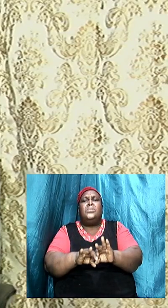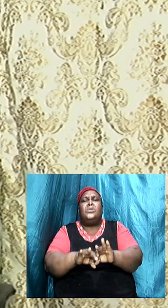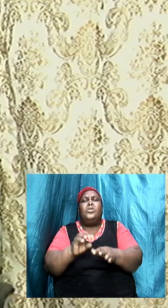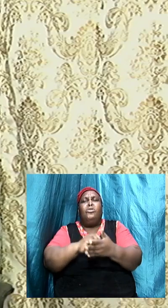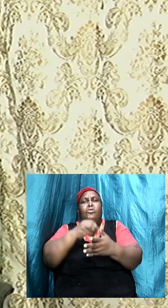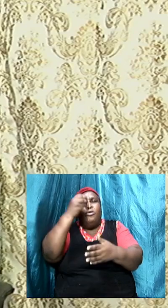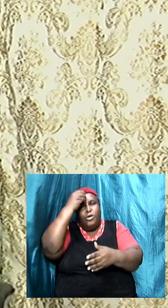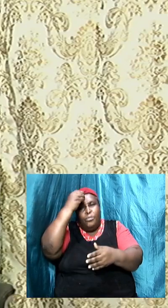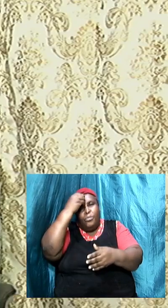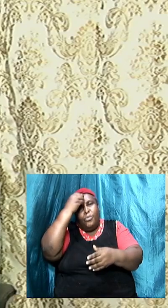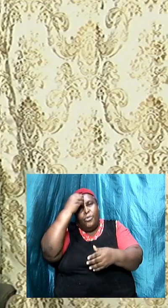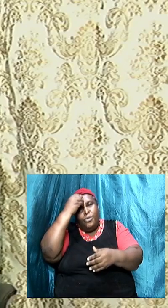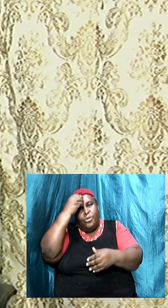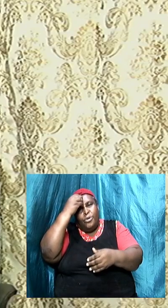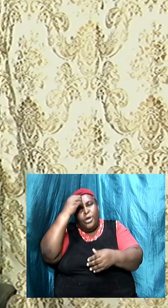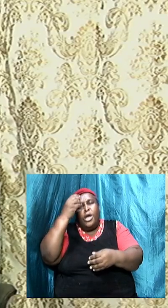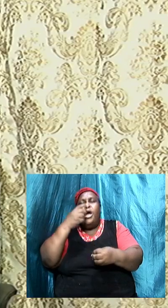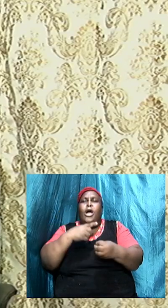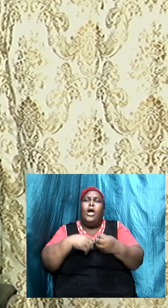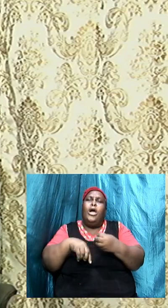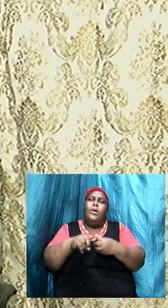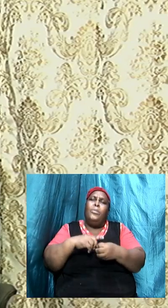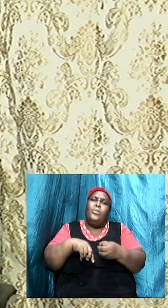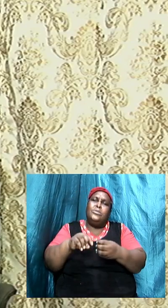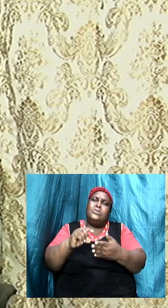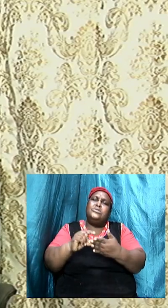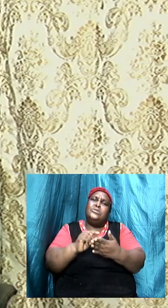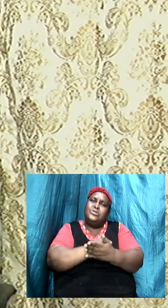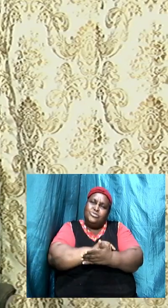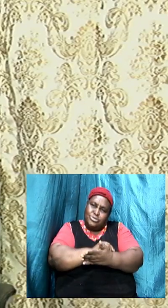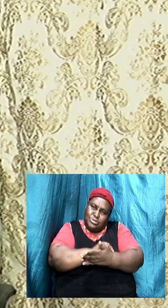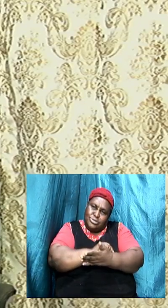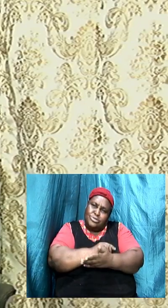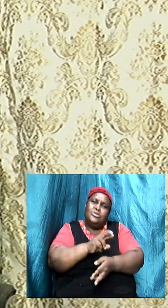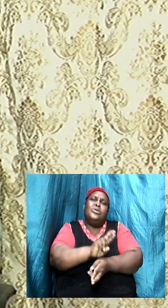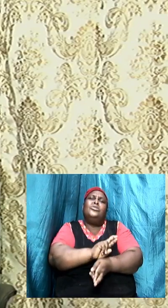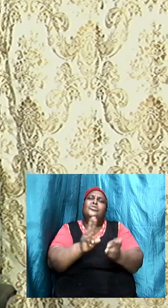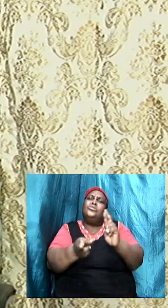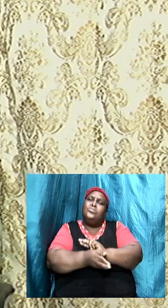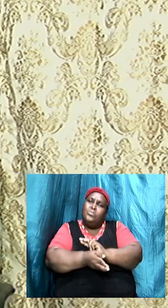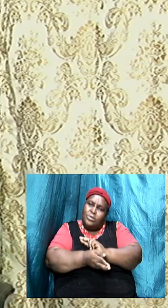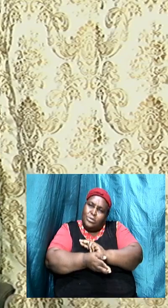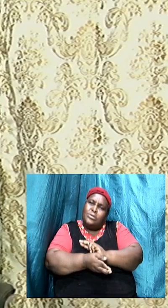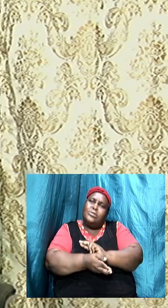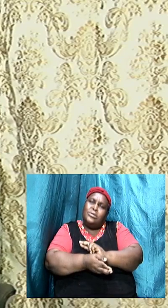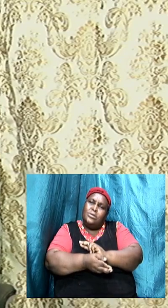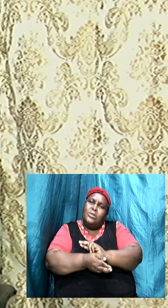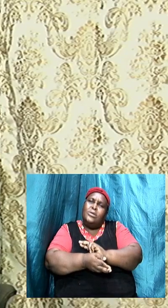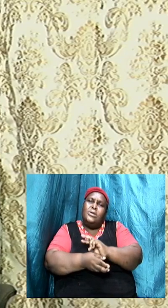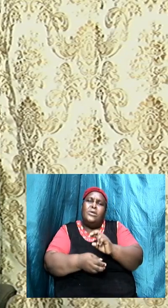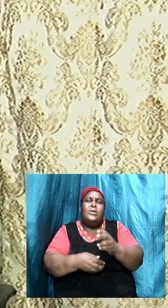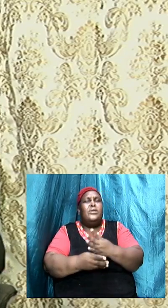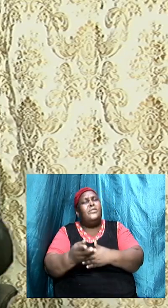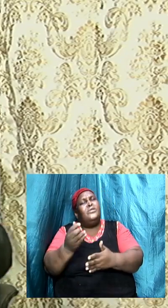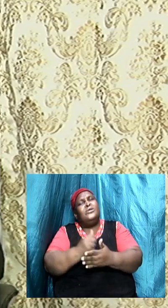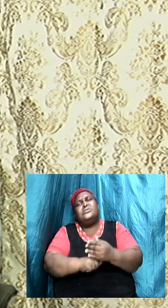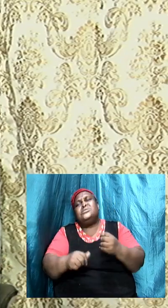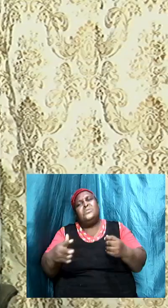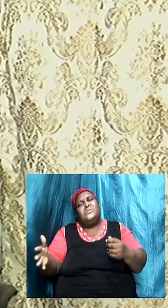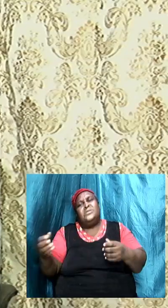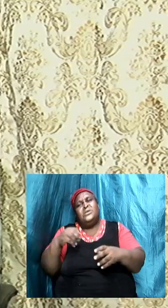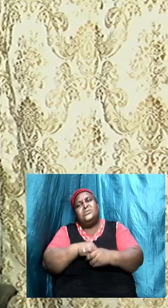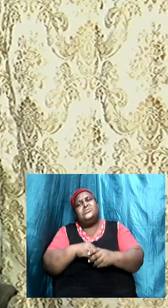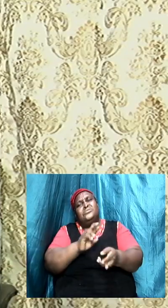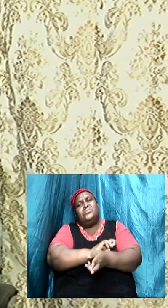just brush over a little bit over the repentance. And, you know, because there are some things in repentance, I believe